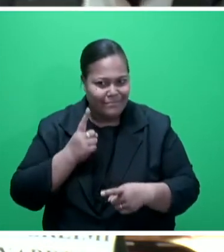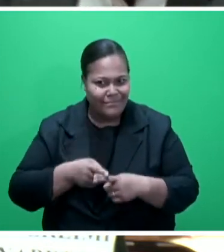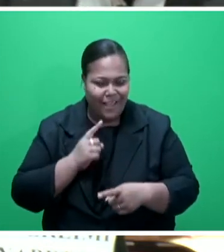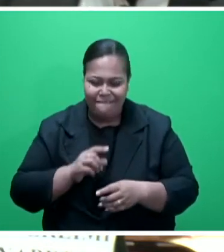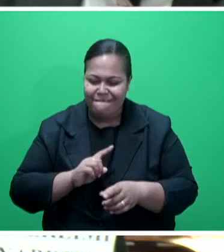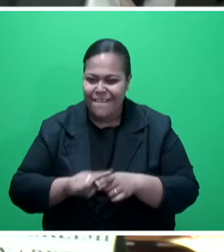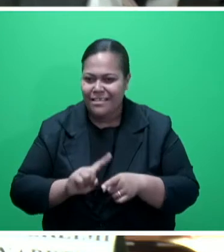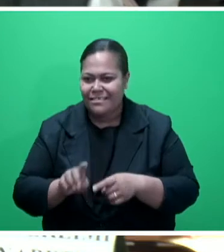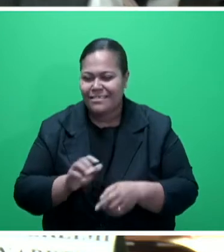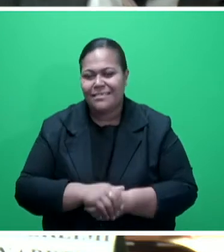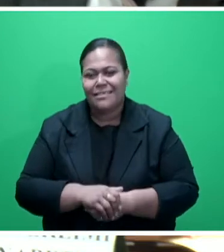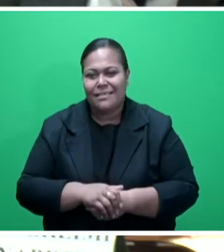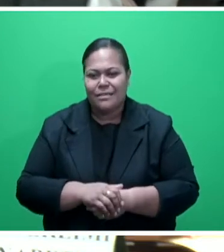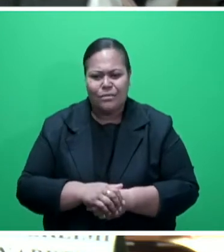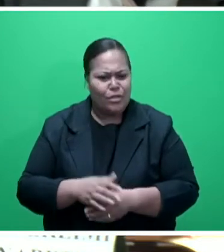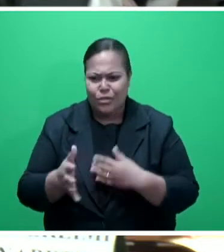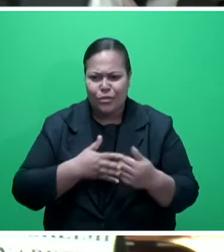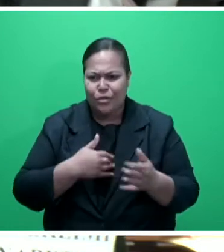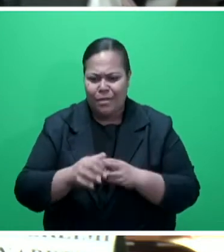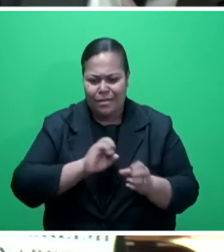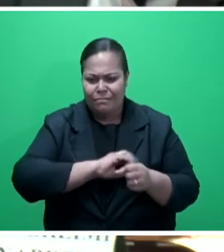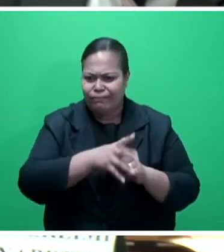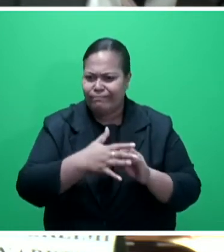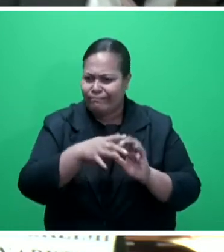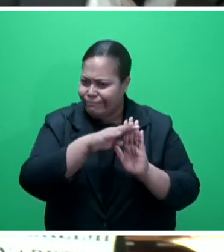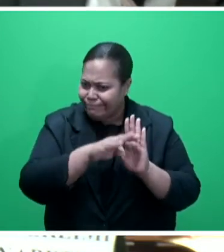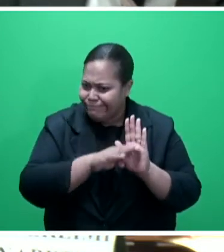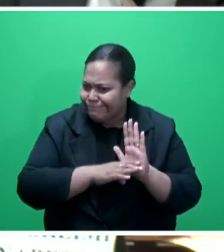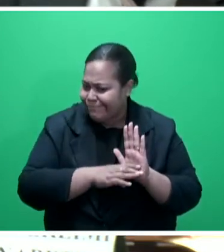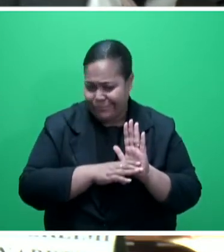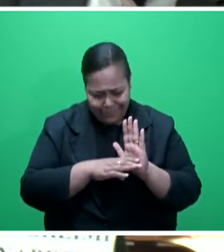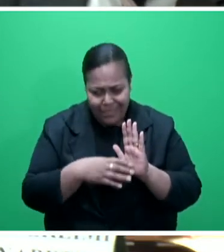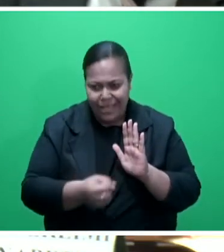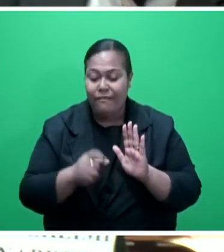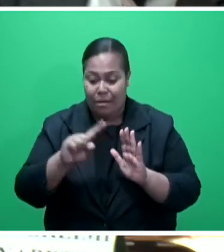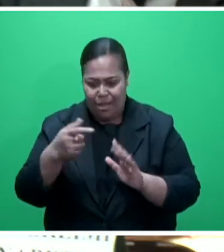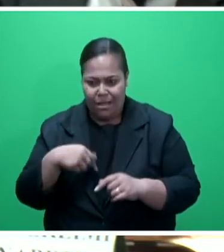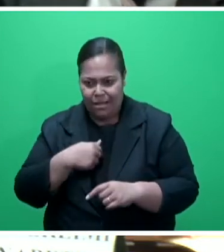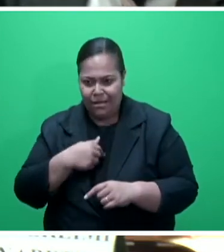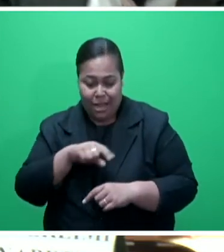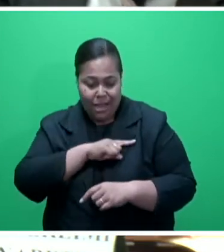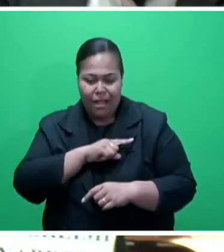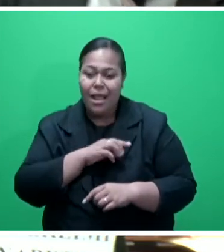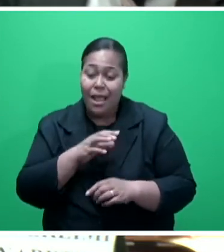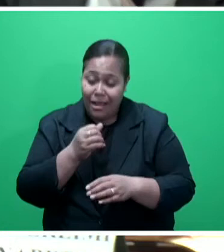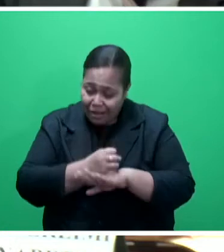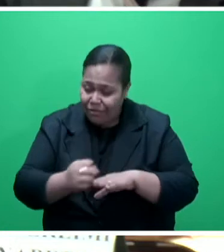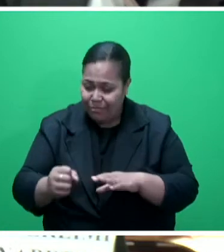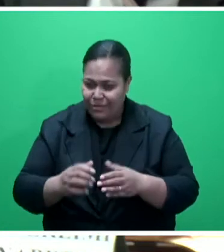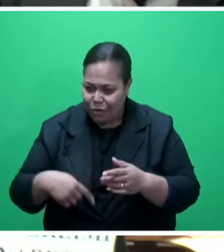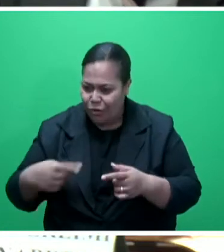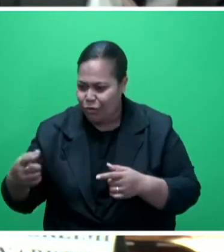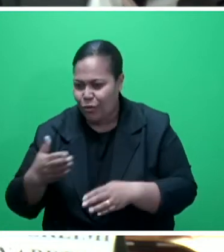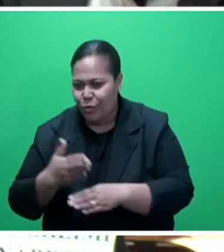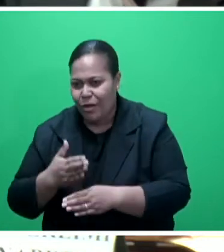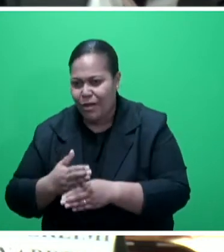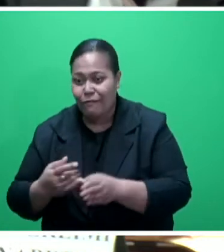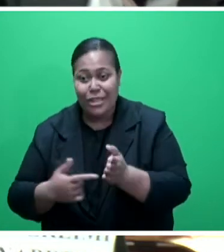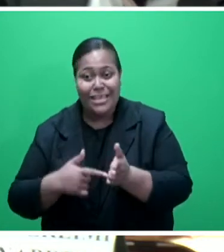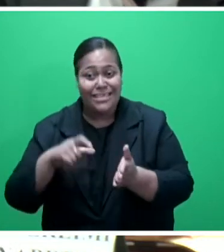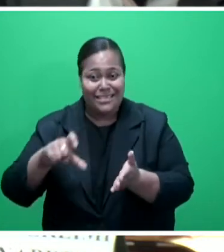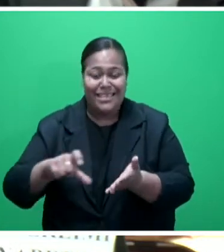protocols. To illustrate the efficiency of government's response, allow me, Mr. Speaker, sir, to outline key milestones of the TC